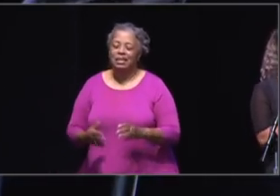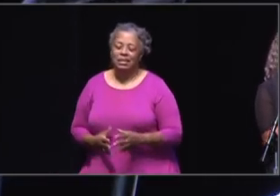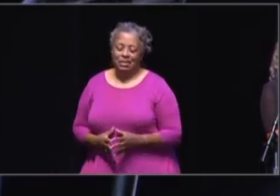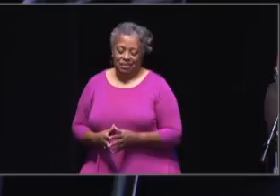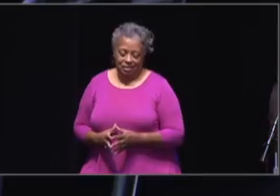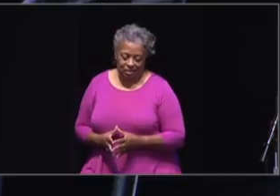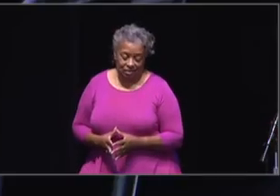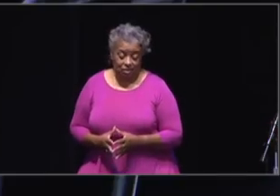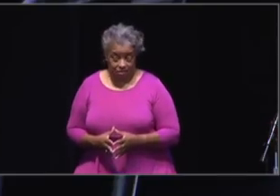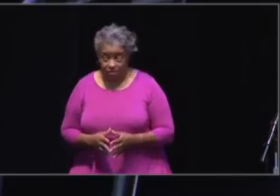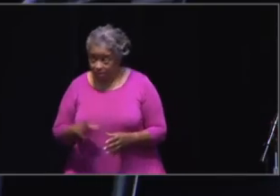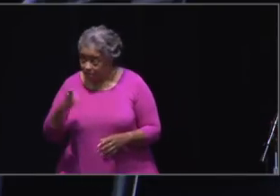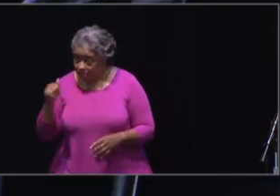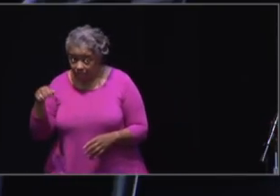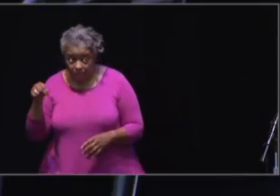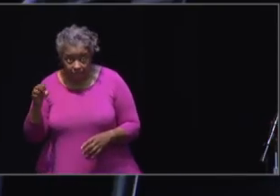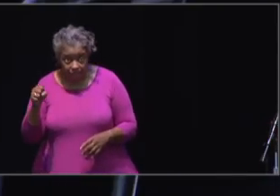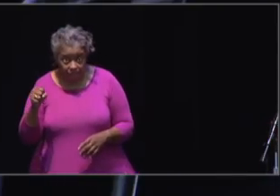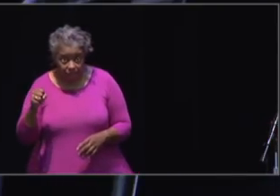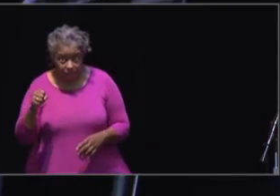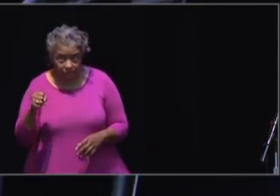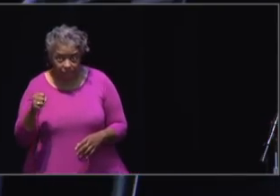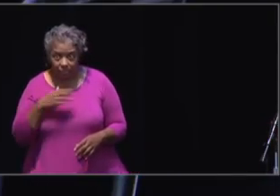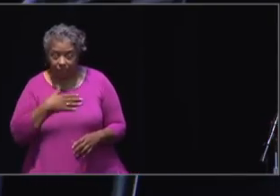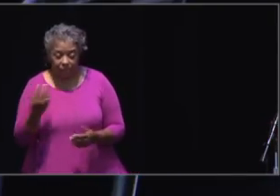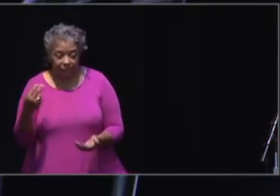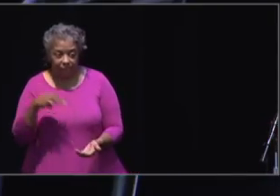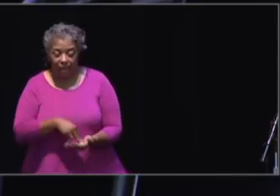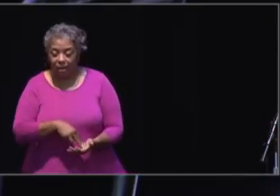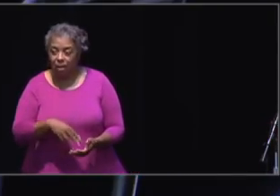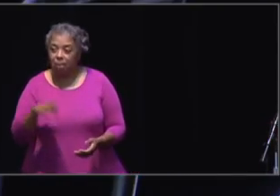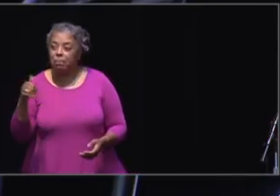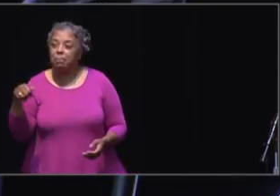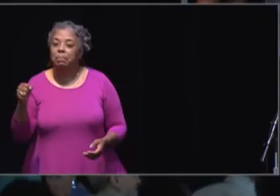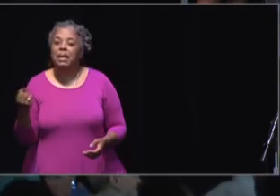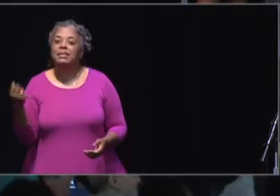sing. Basses, stand up.